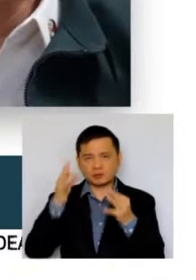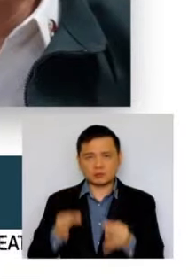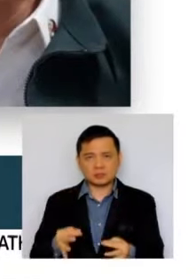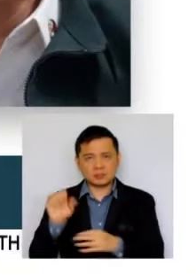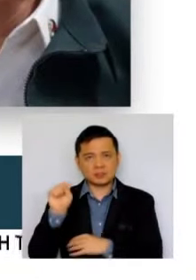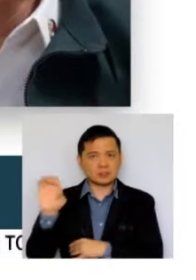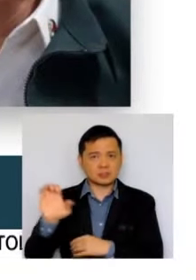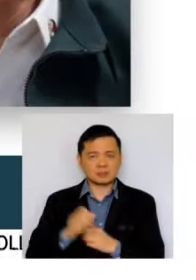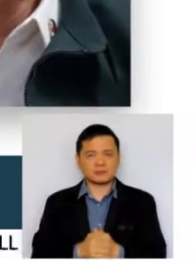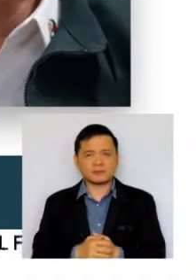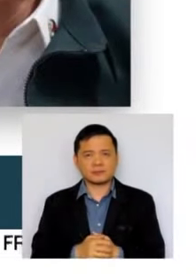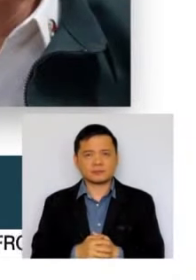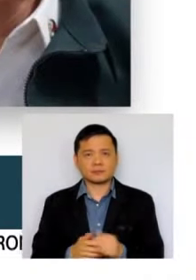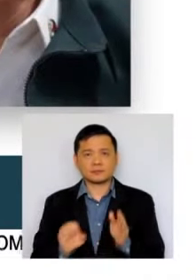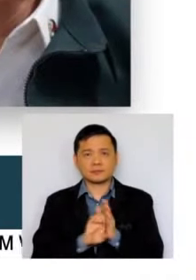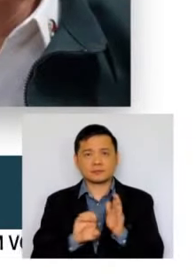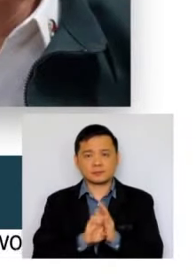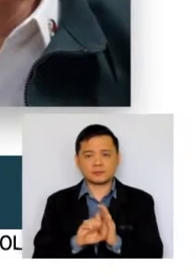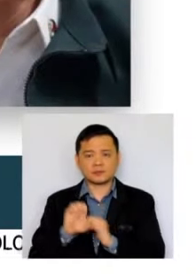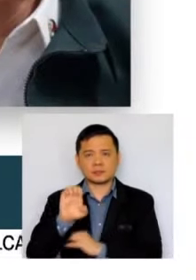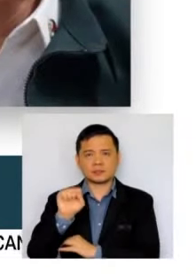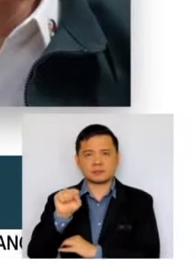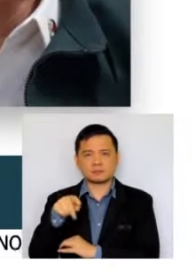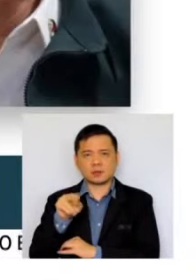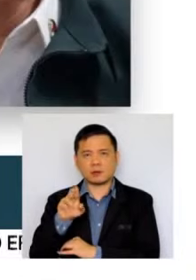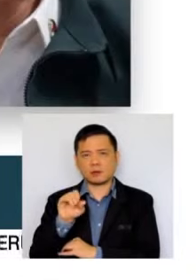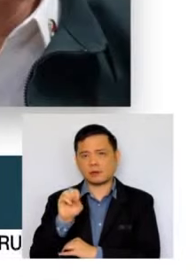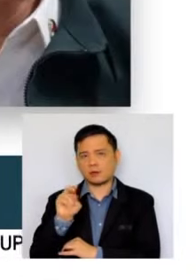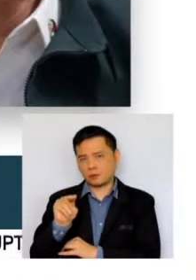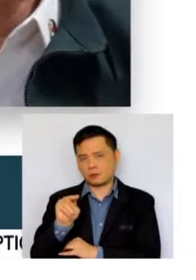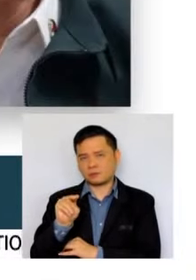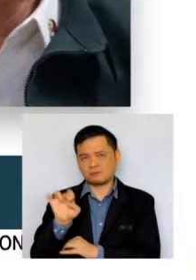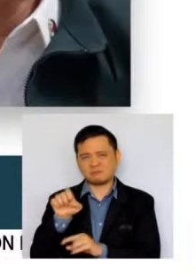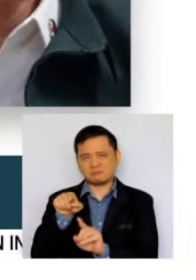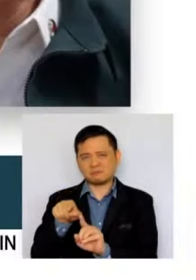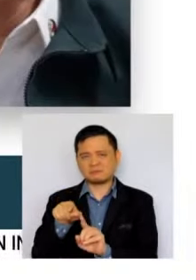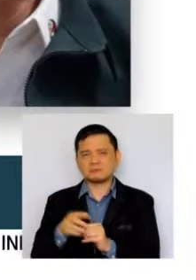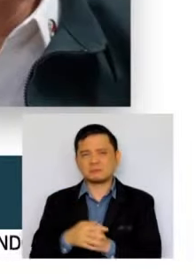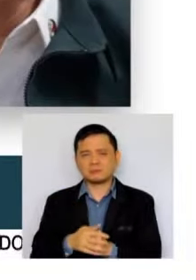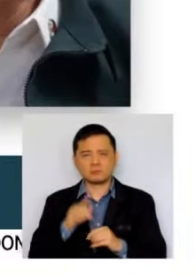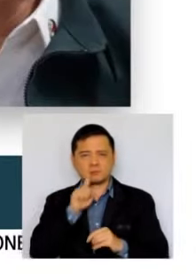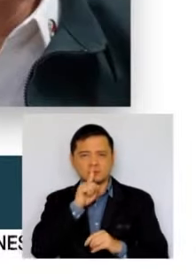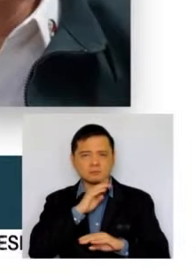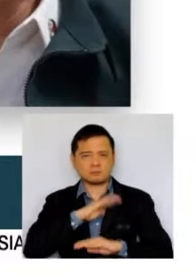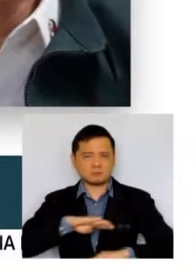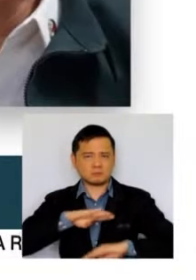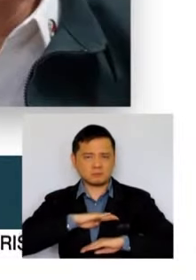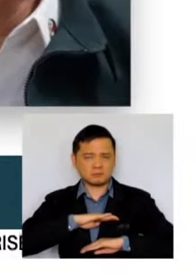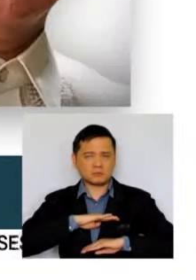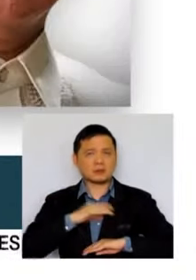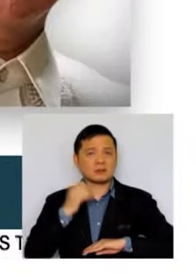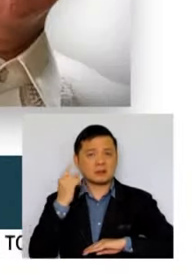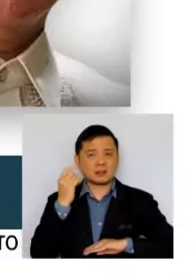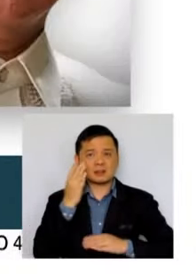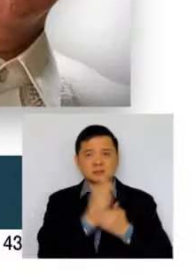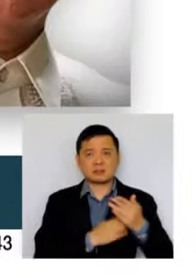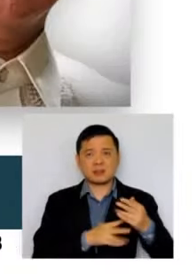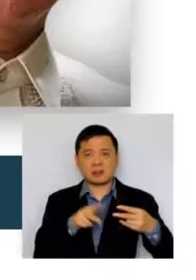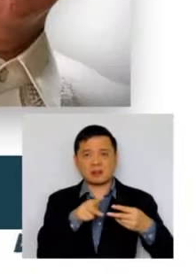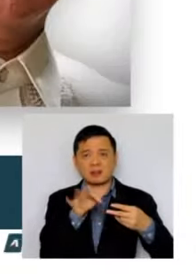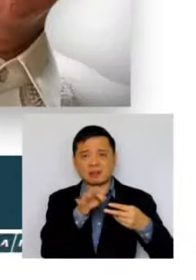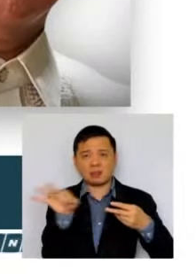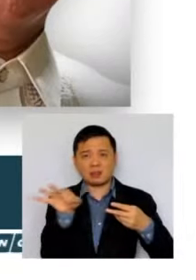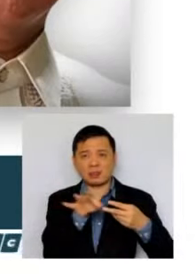Chairman Hermogenes Esperon Jr. says he's happy with it, even though some portions were struck down. Interior